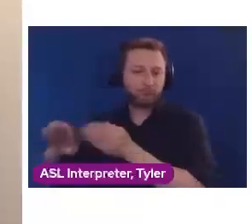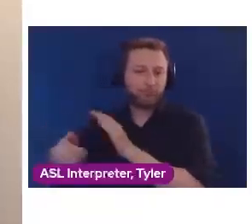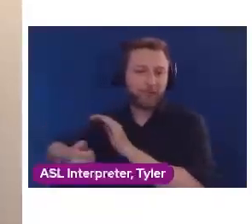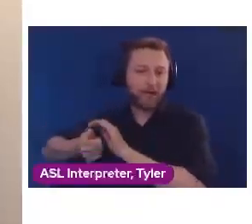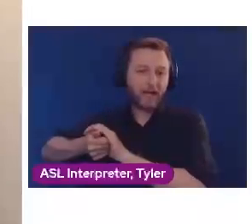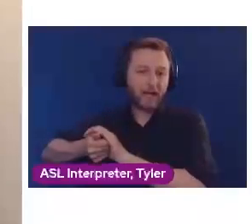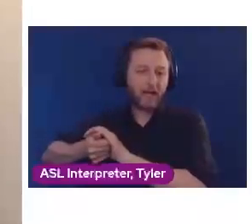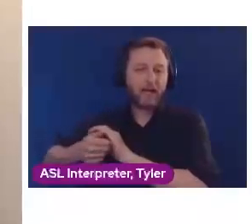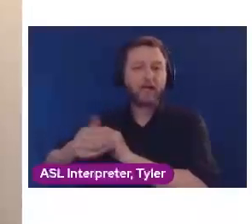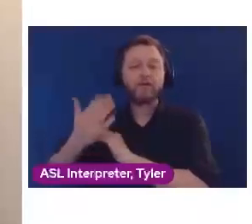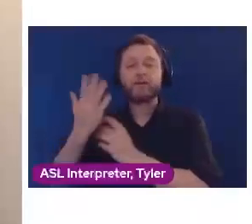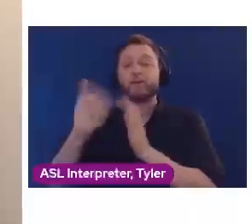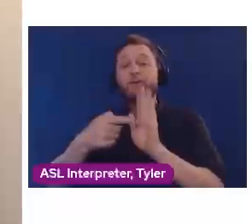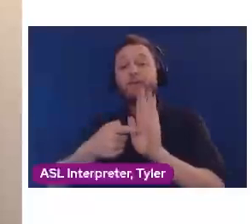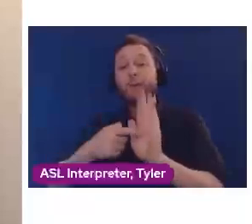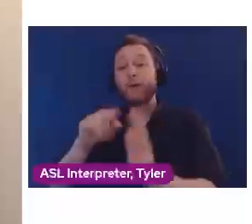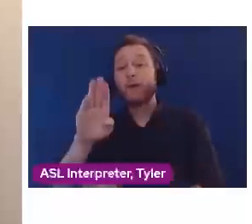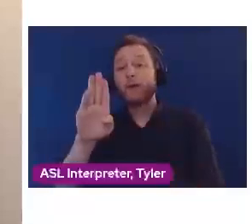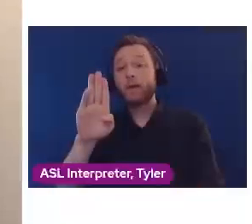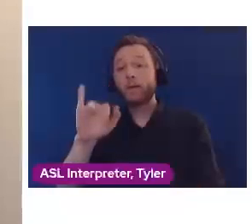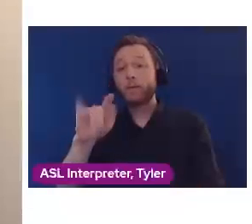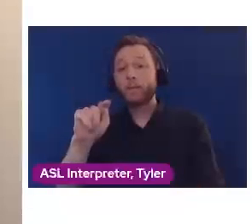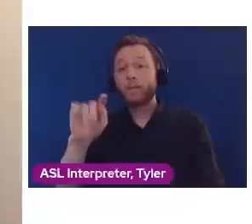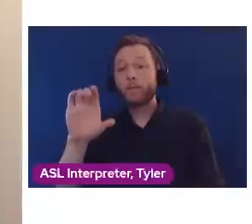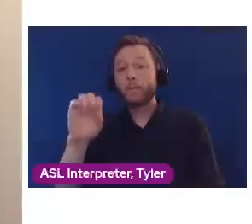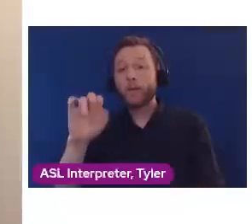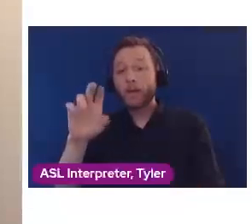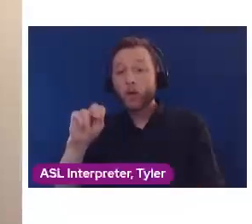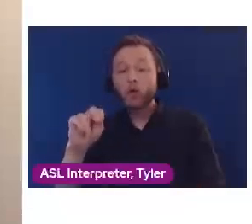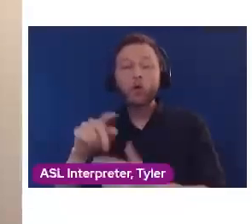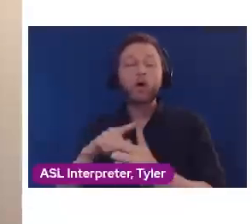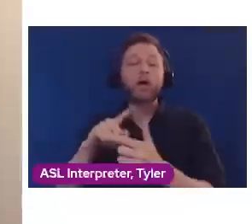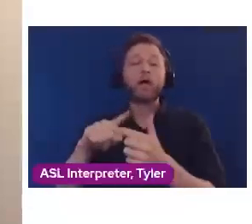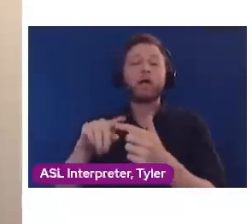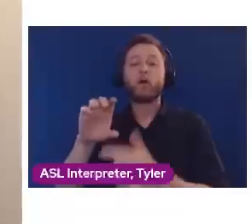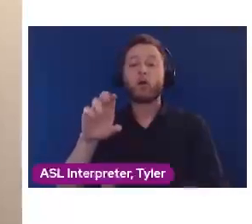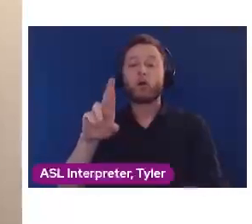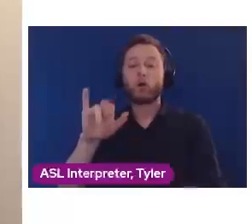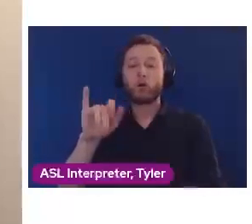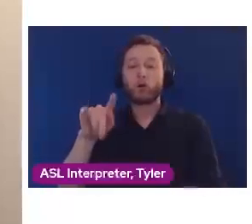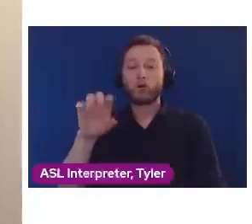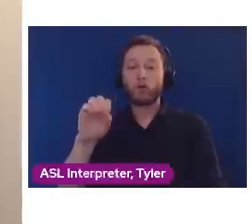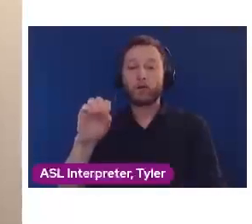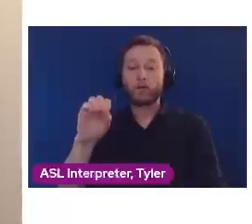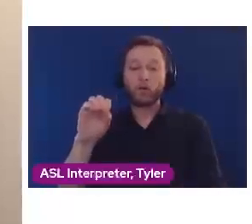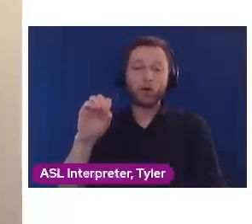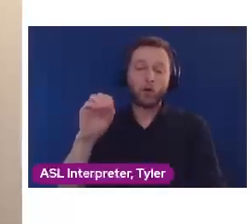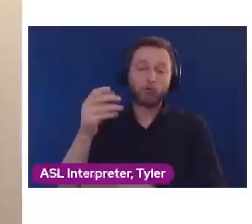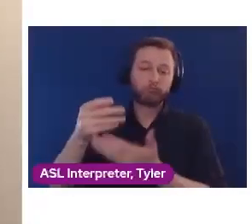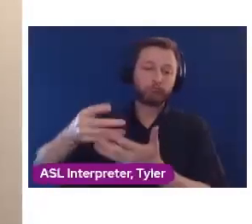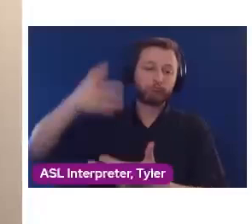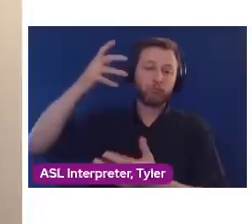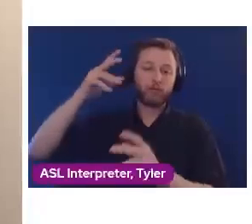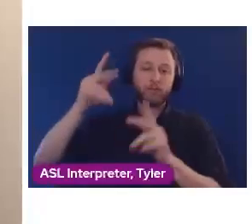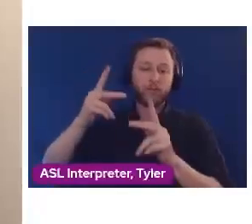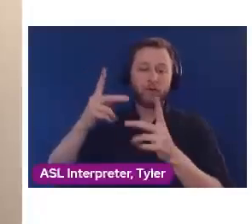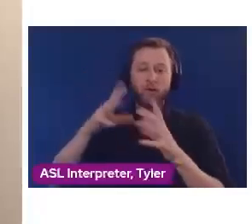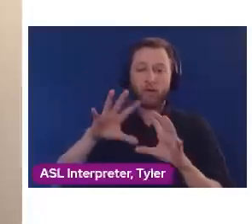these Bitcoin and crypto billionaires that are attempting to displace native Puerto